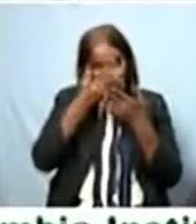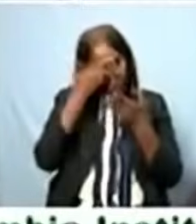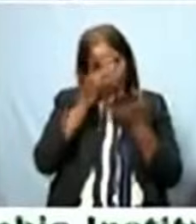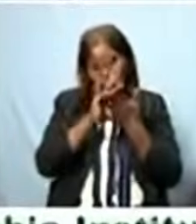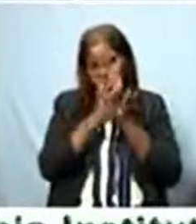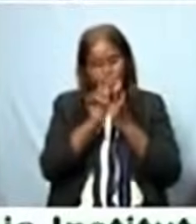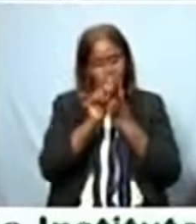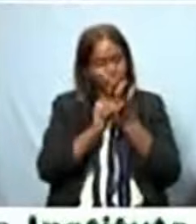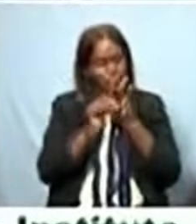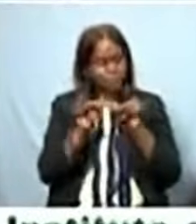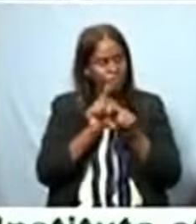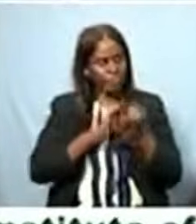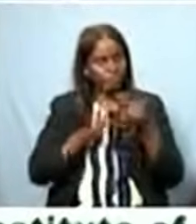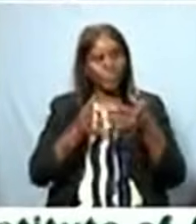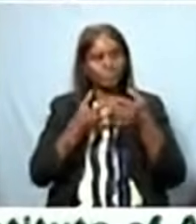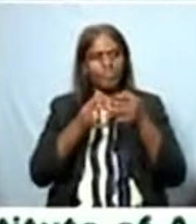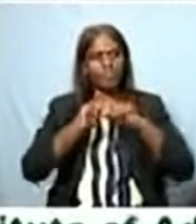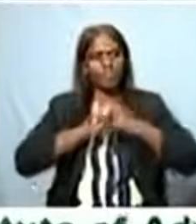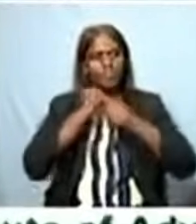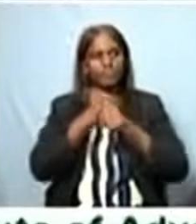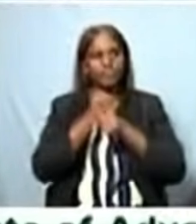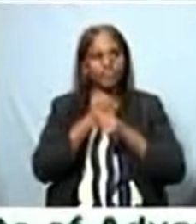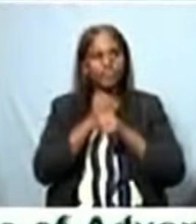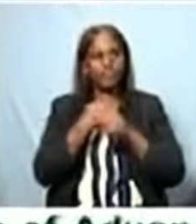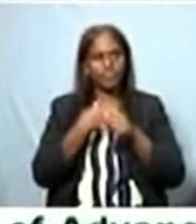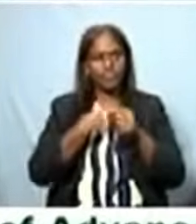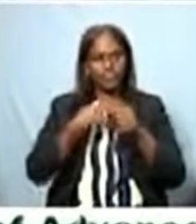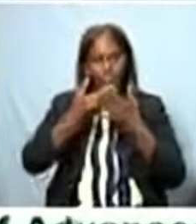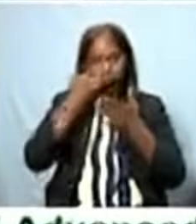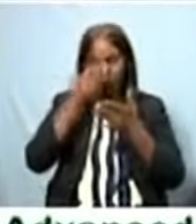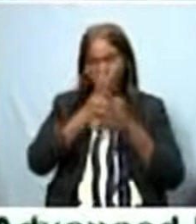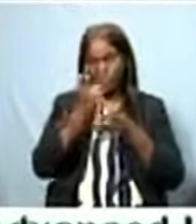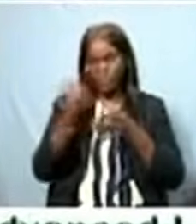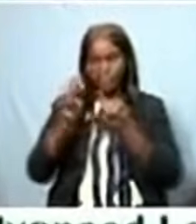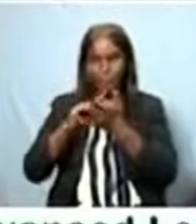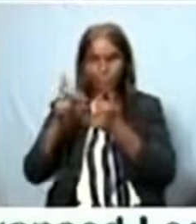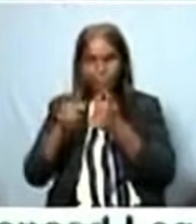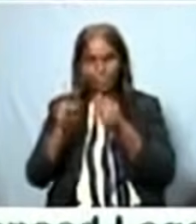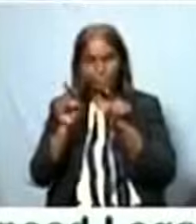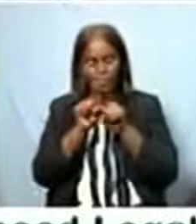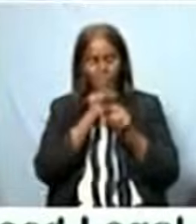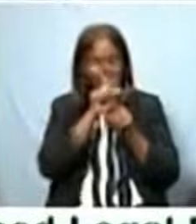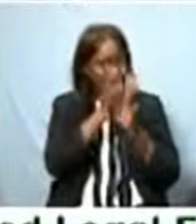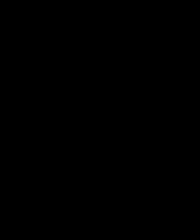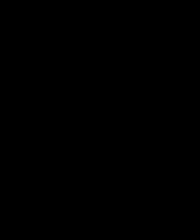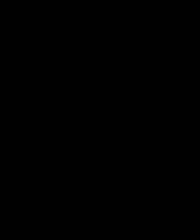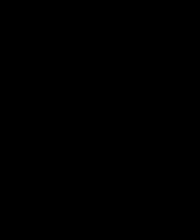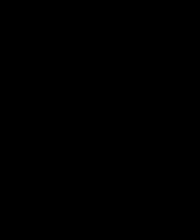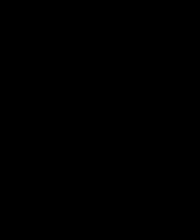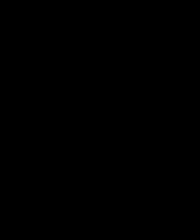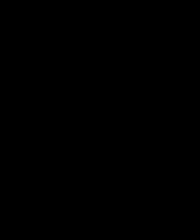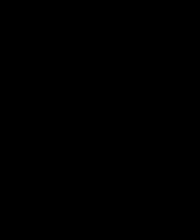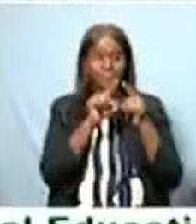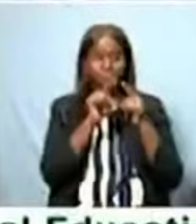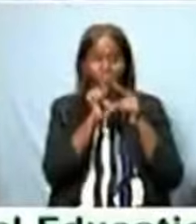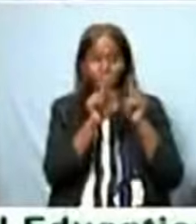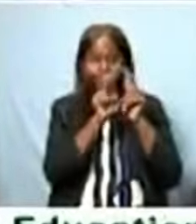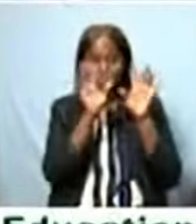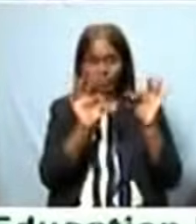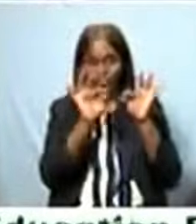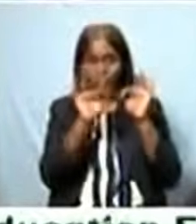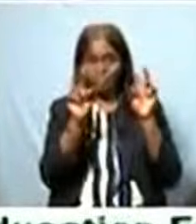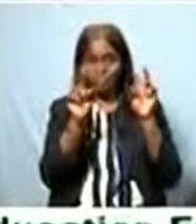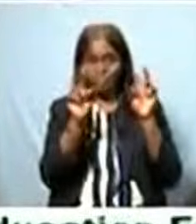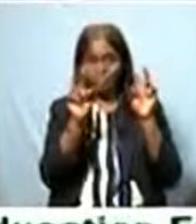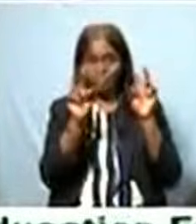a lawyer, I'm an engineer by profession, and I've studied other programs unrelated, Madam Speaker, to this very important topic.